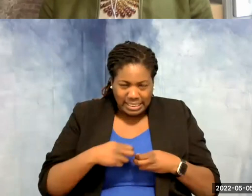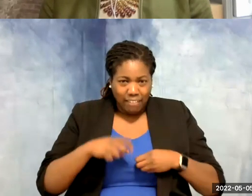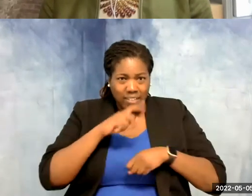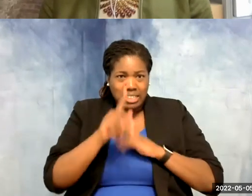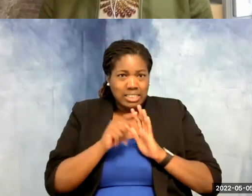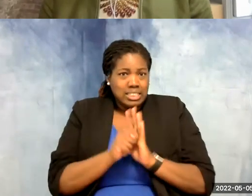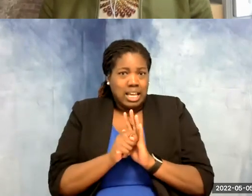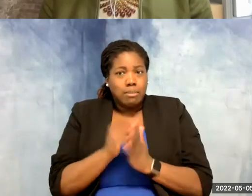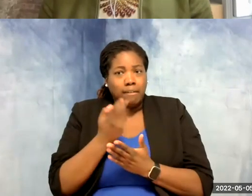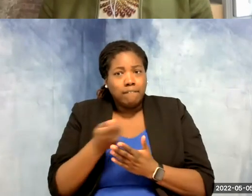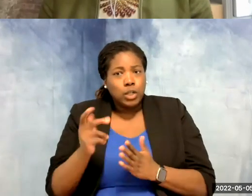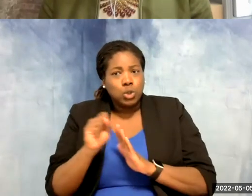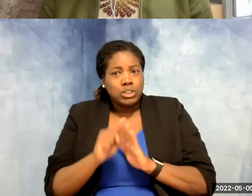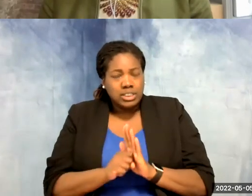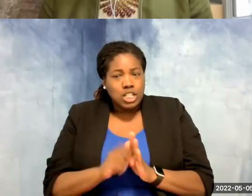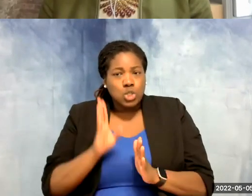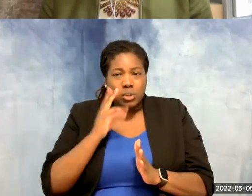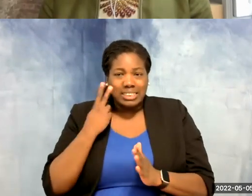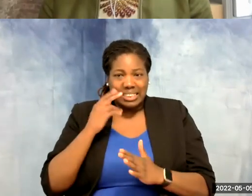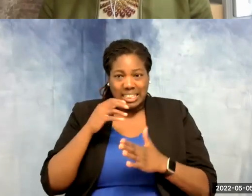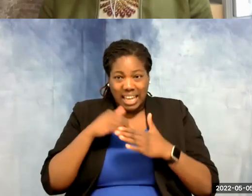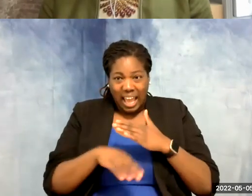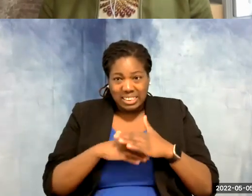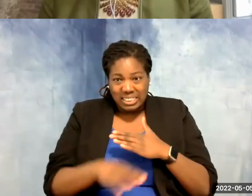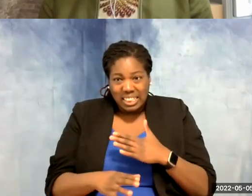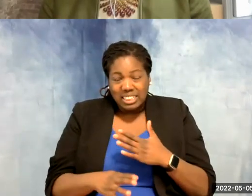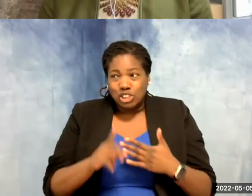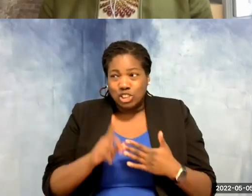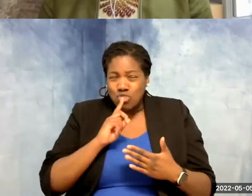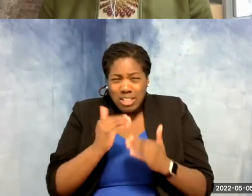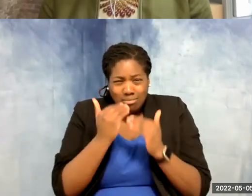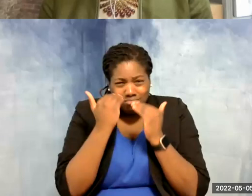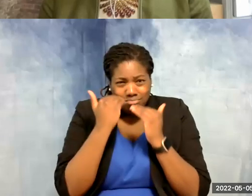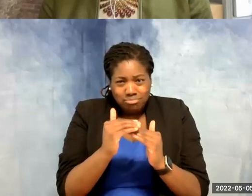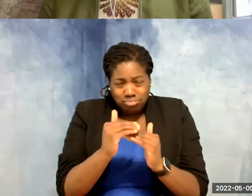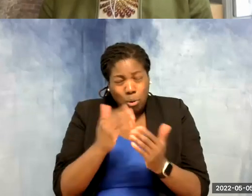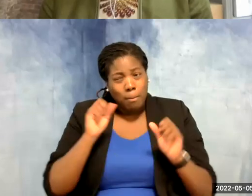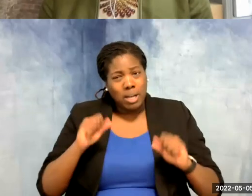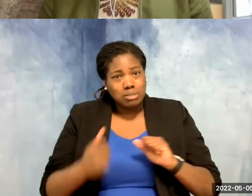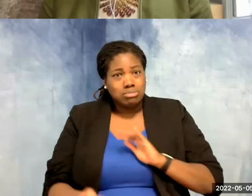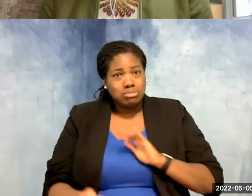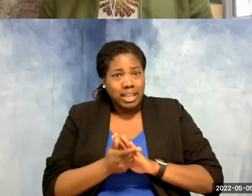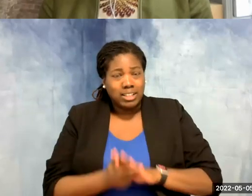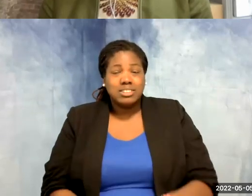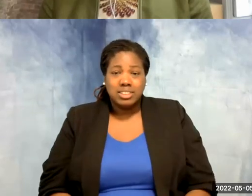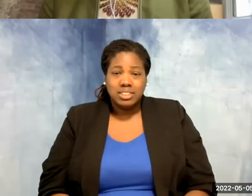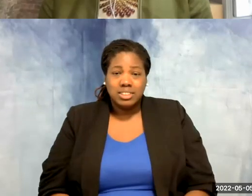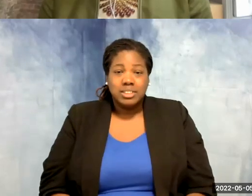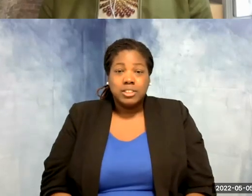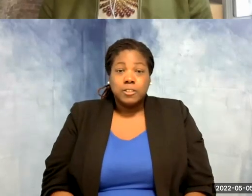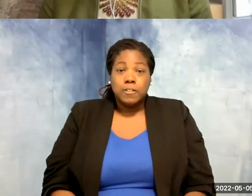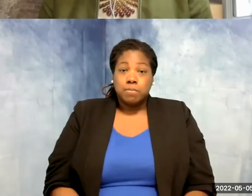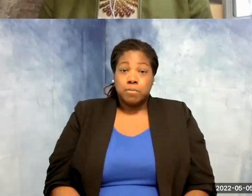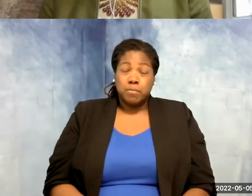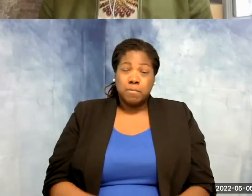there are states that are going to see their access, like I said, severely restricted or even banned. And it can